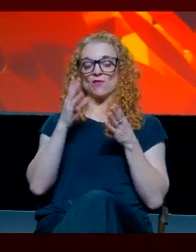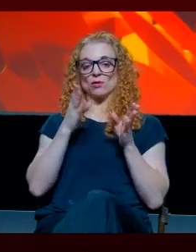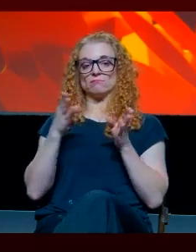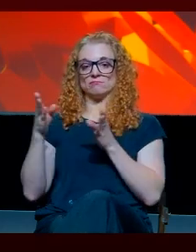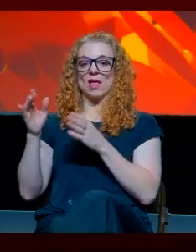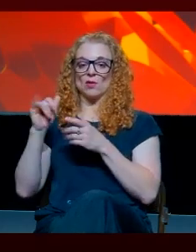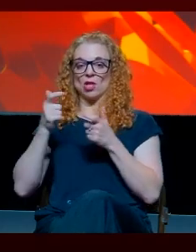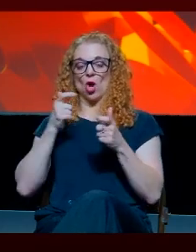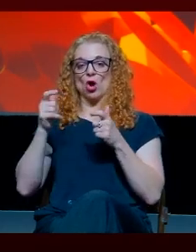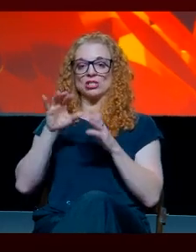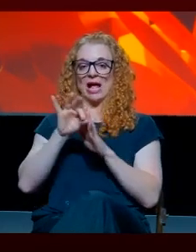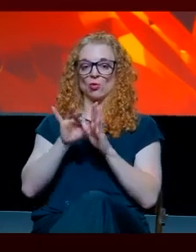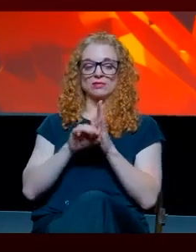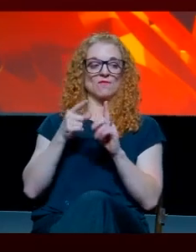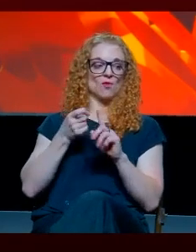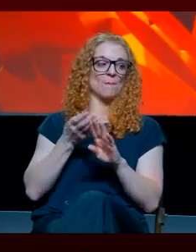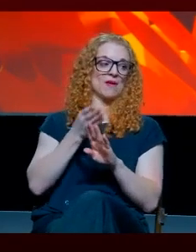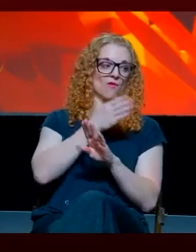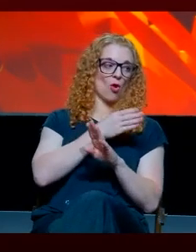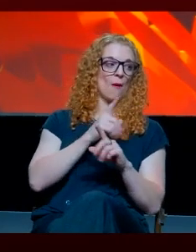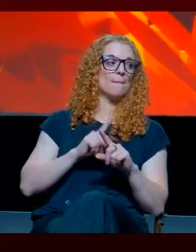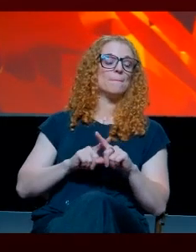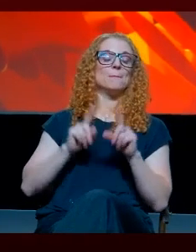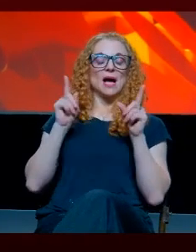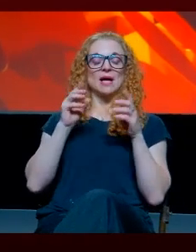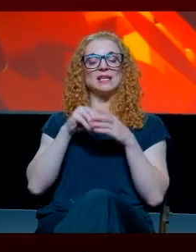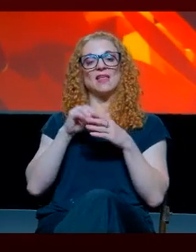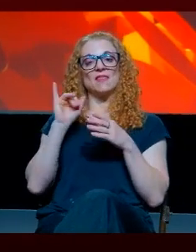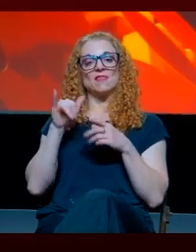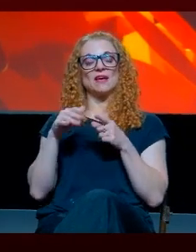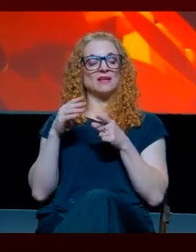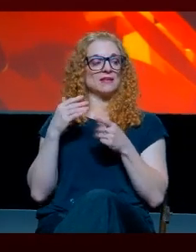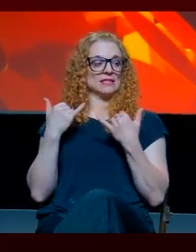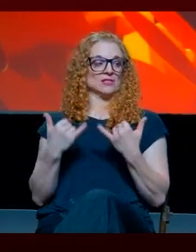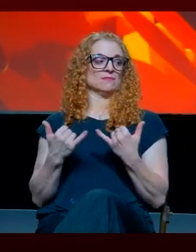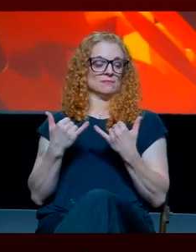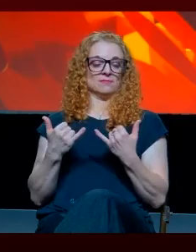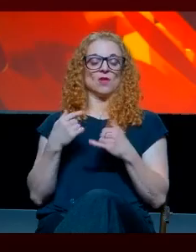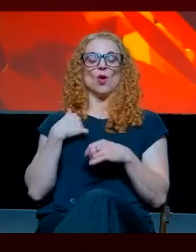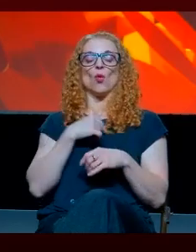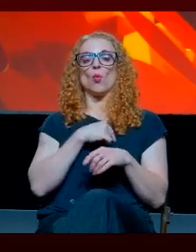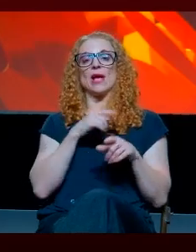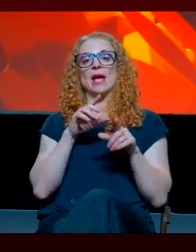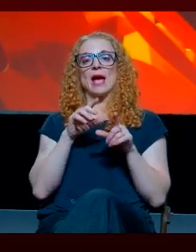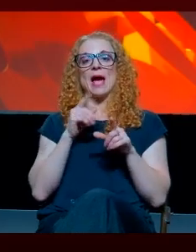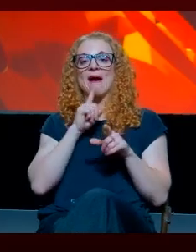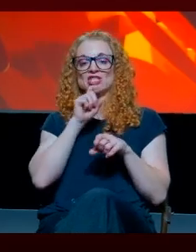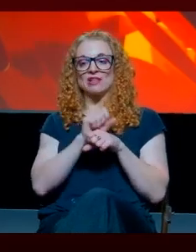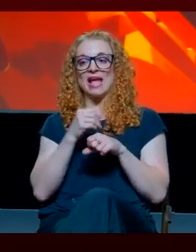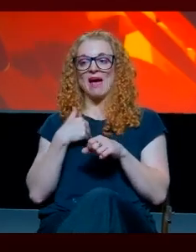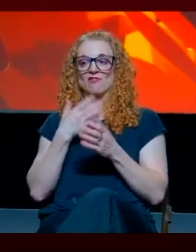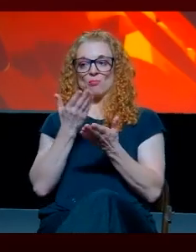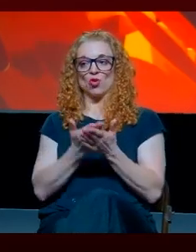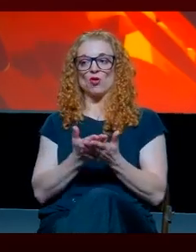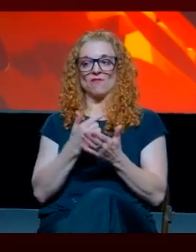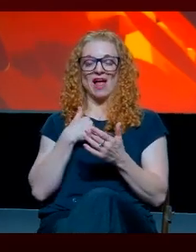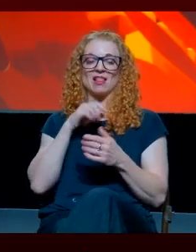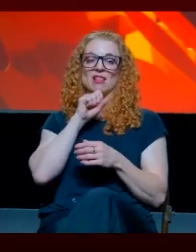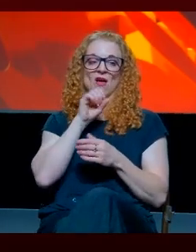before, but in the near term, we actually have proofs. I love this